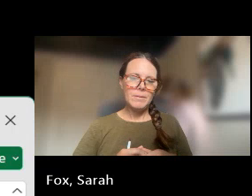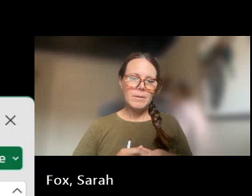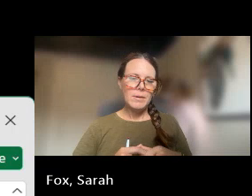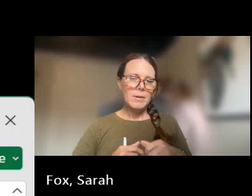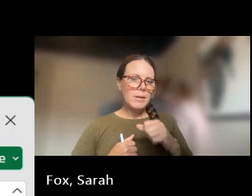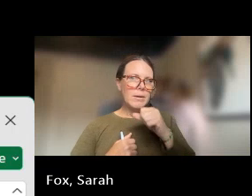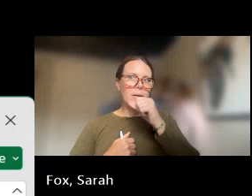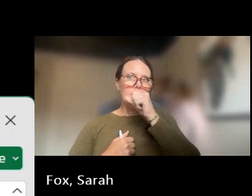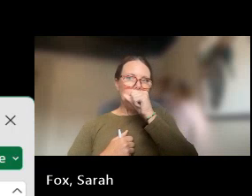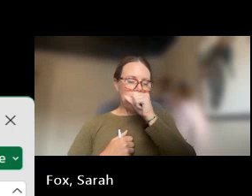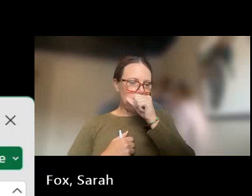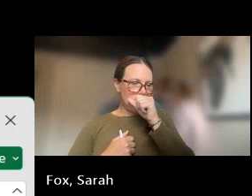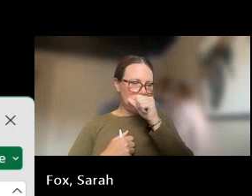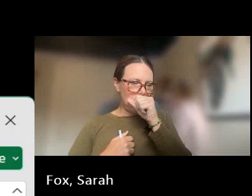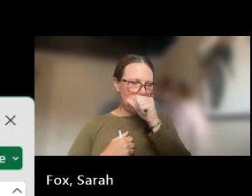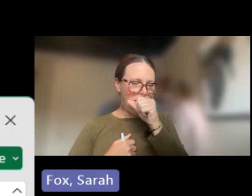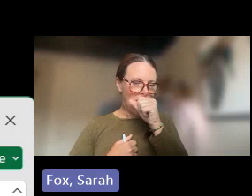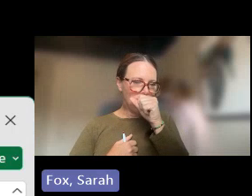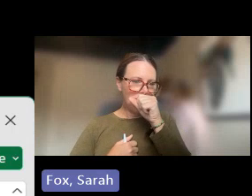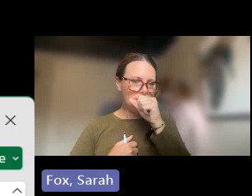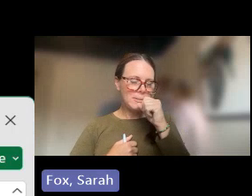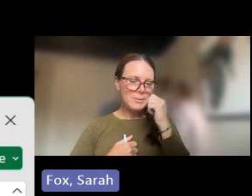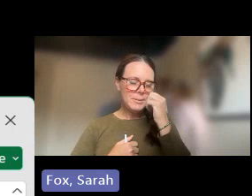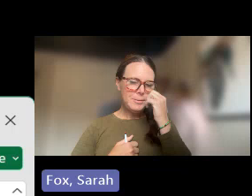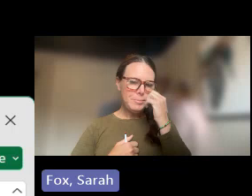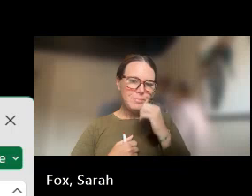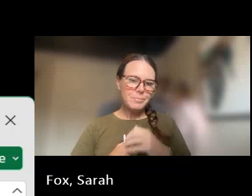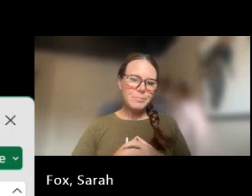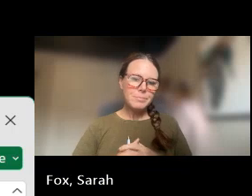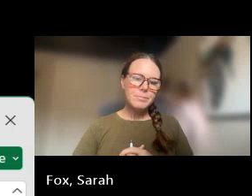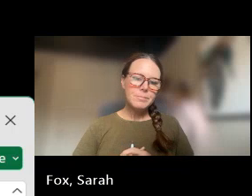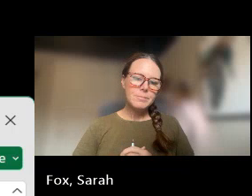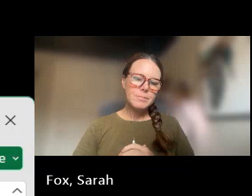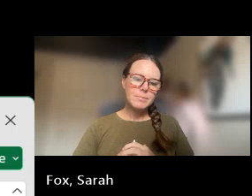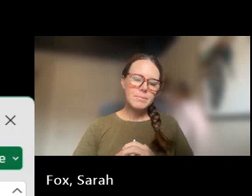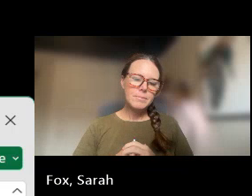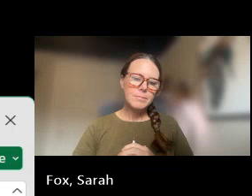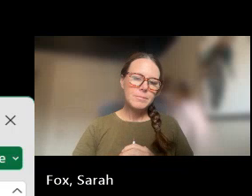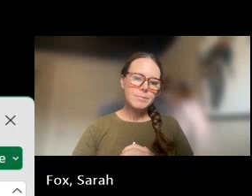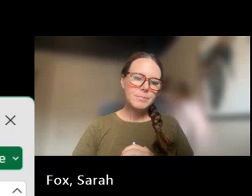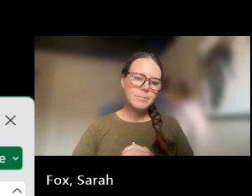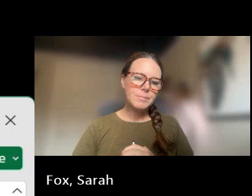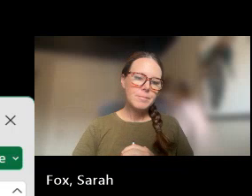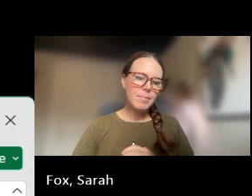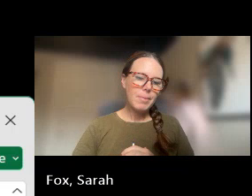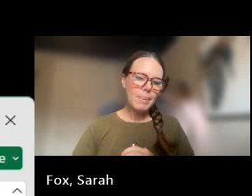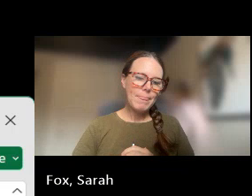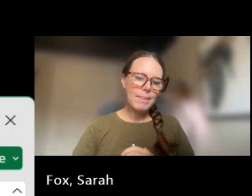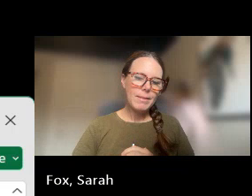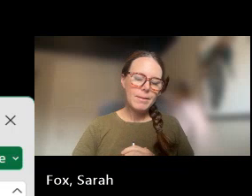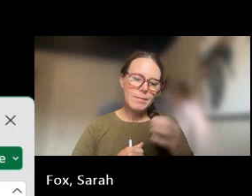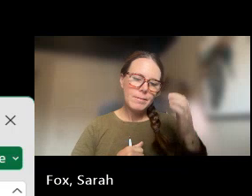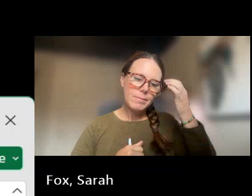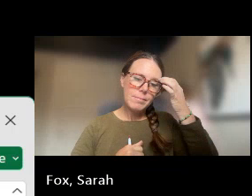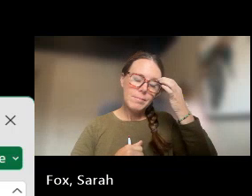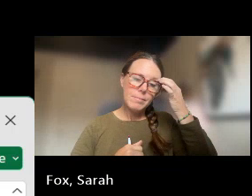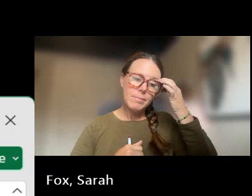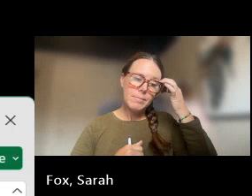that's the spreadsheet. That's the information we have. We can go into more details if people want to see kind of